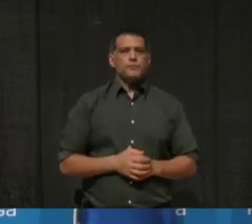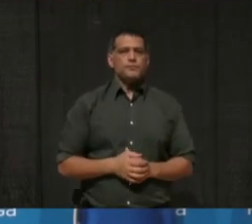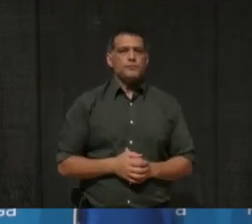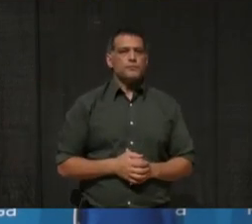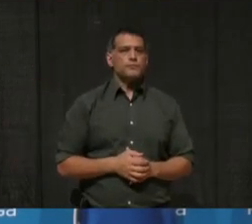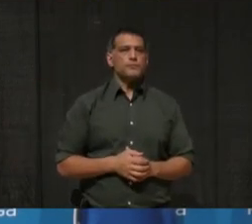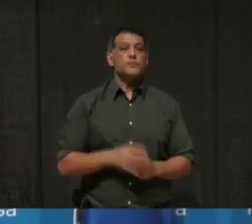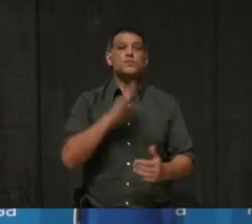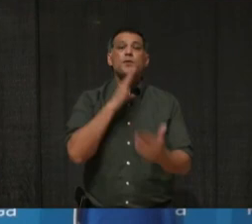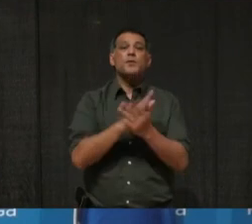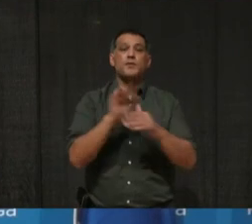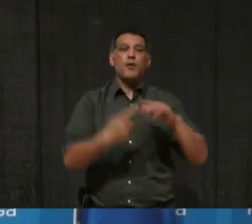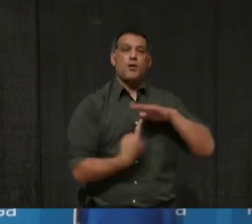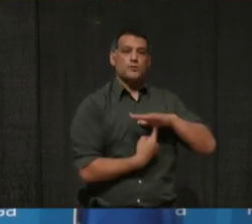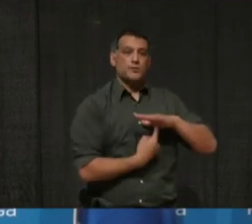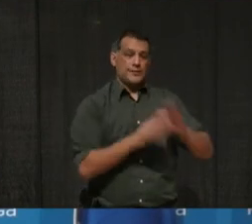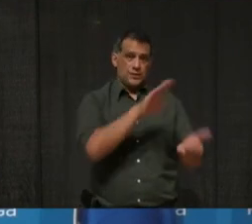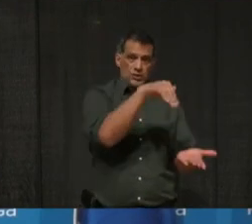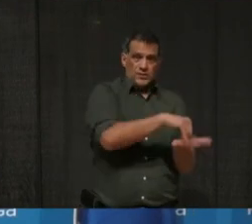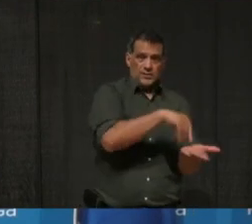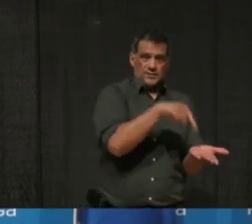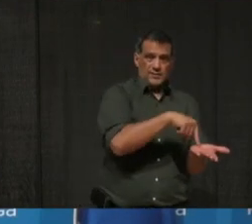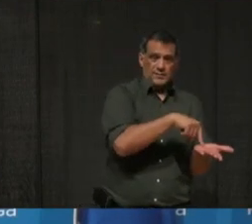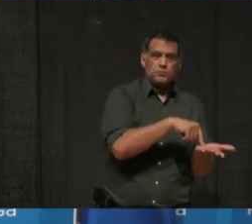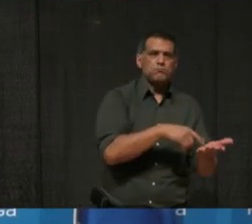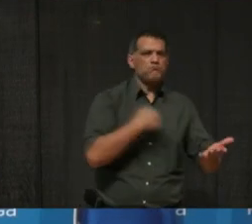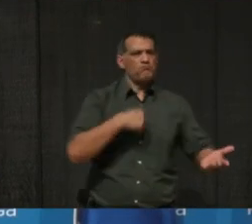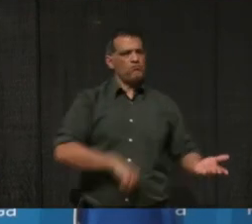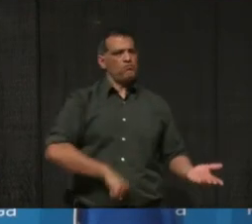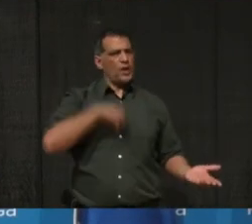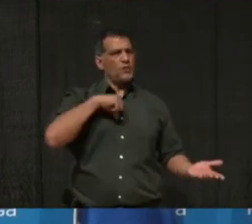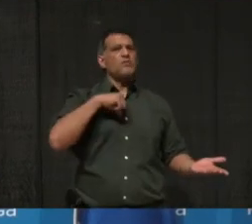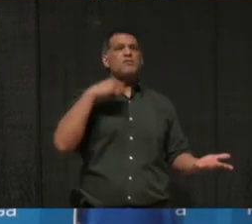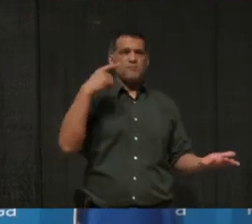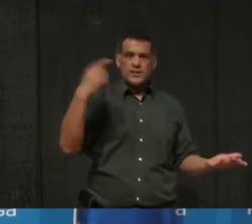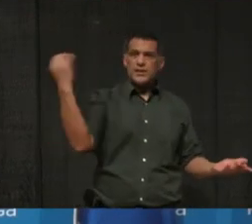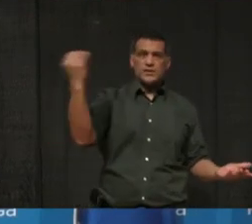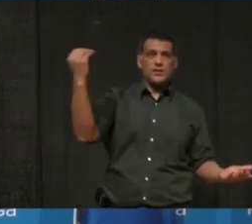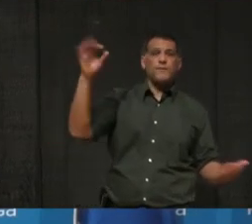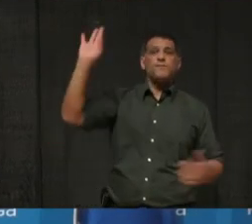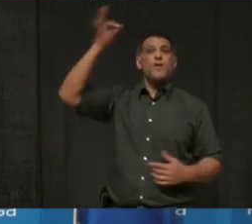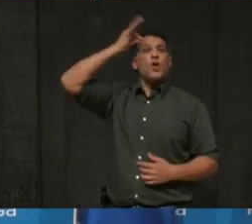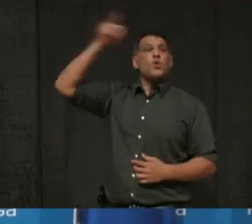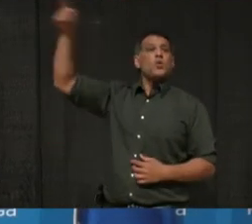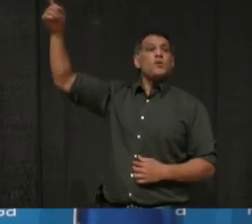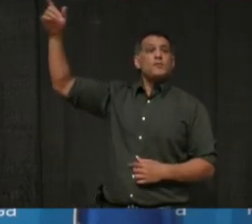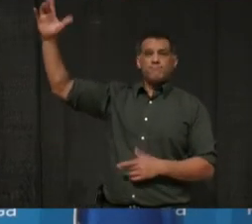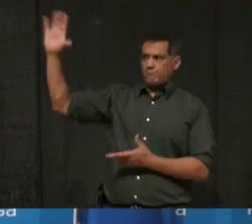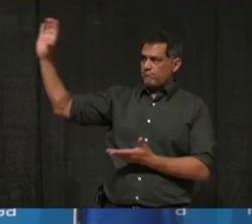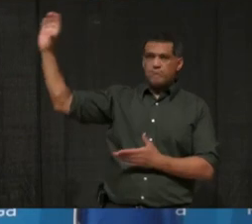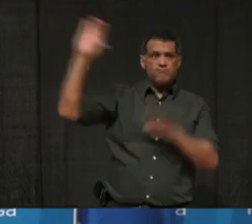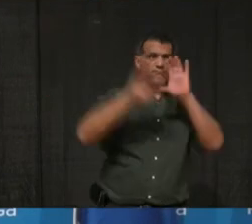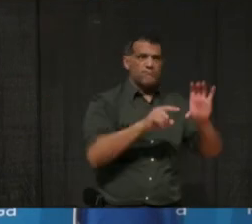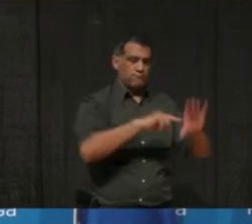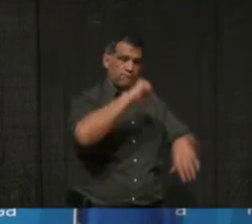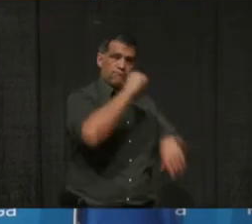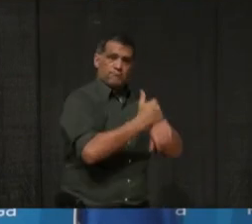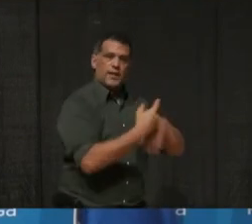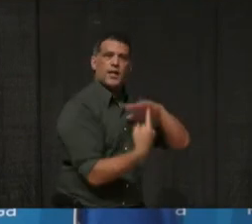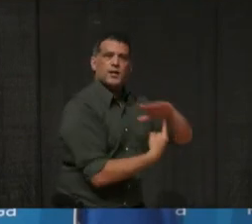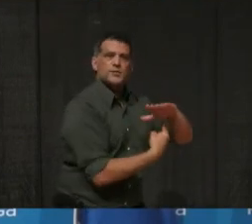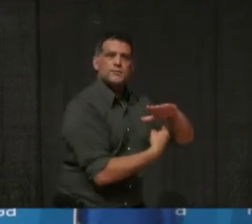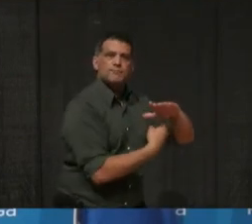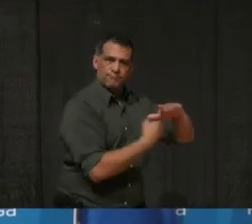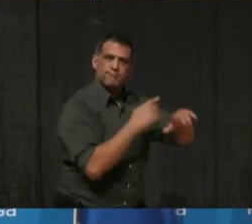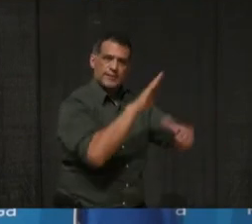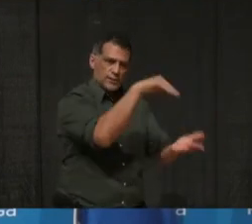centres. I'm really grateful that the governments of Ontario and of Canada have helped Peel set up isolation centres